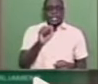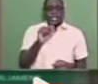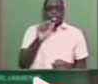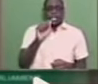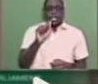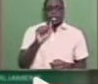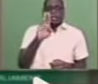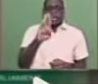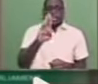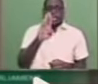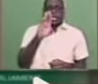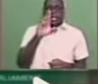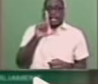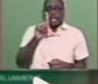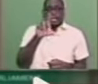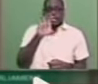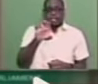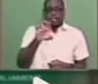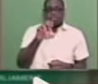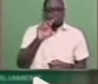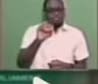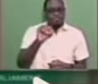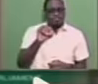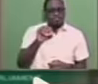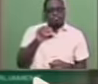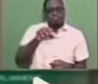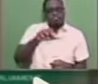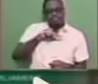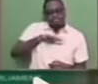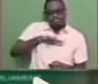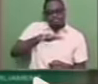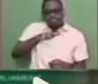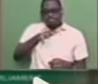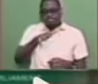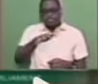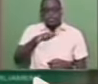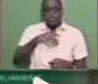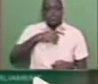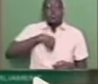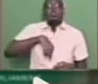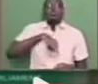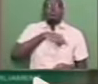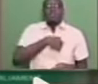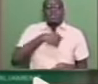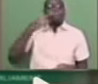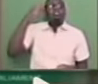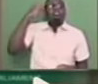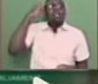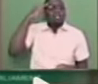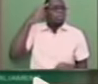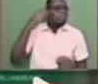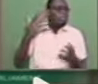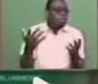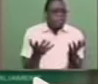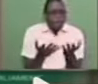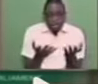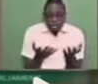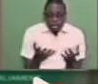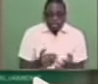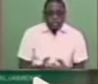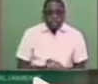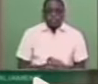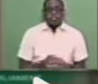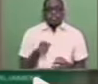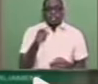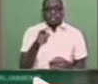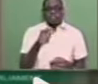We are confident that the weight of incompetence and corruption may well nudge them off that metaphorical cliff.